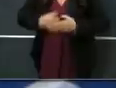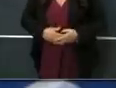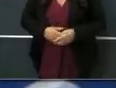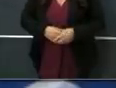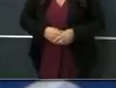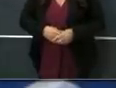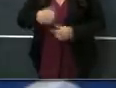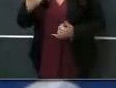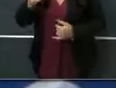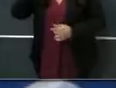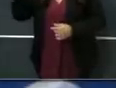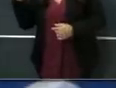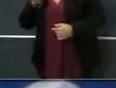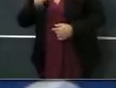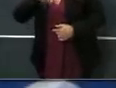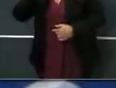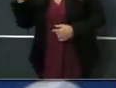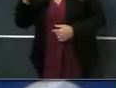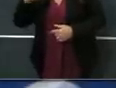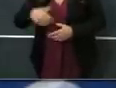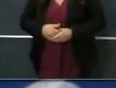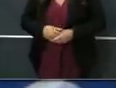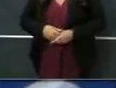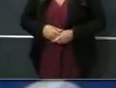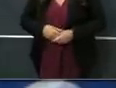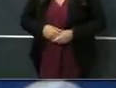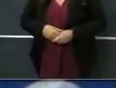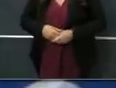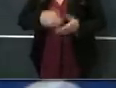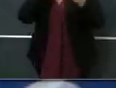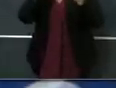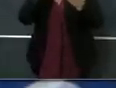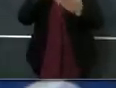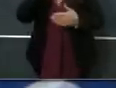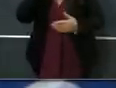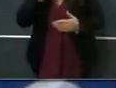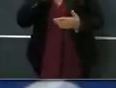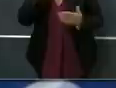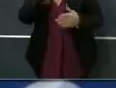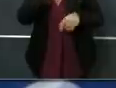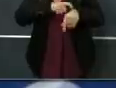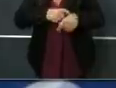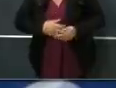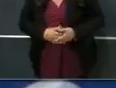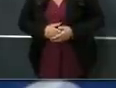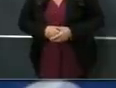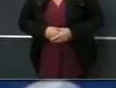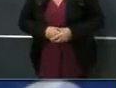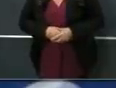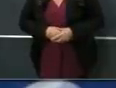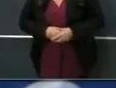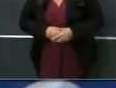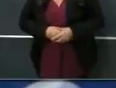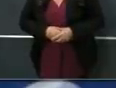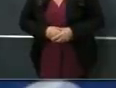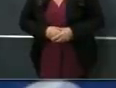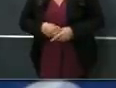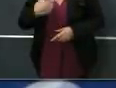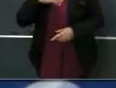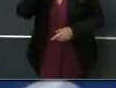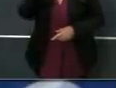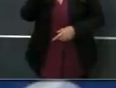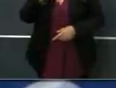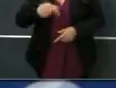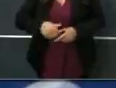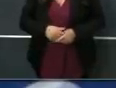Good afternoon, Governor. Thanks very much for your time today. Appreciate it. Wanted to ask about the students